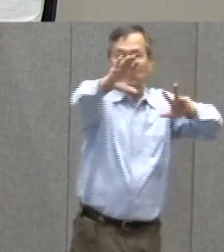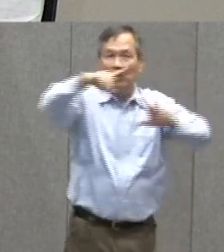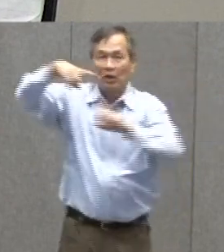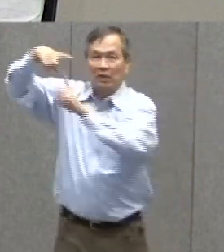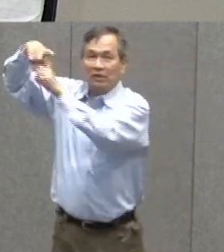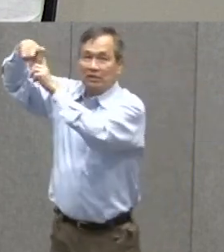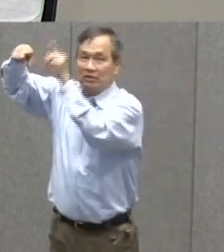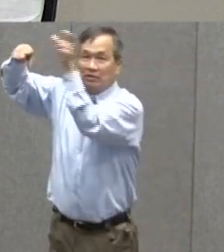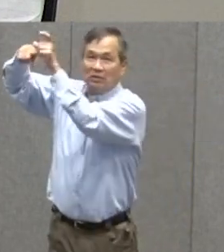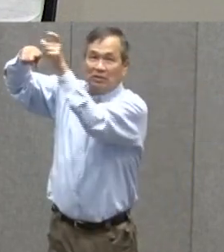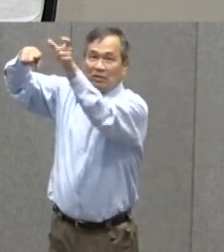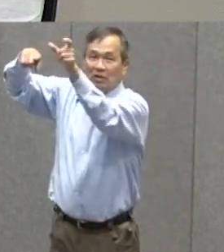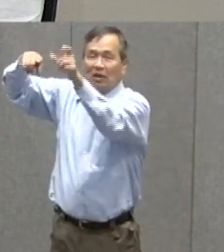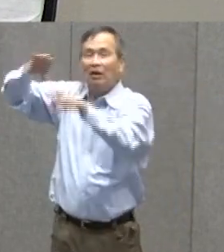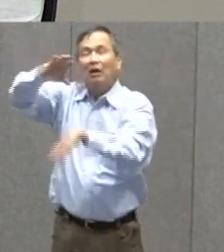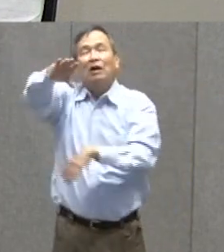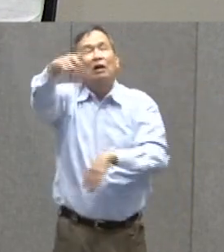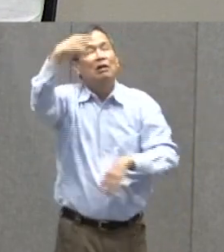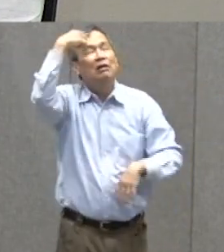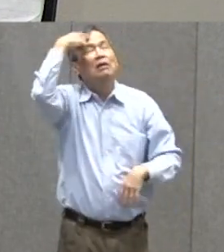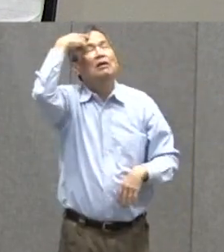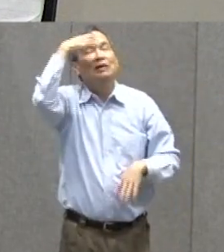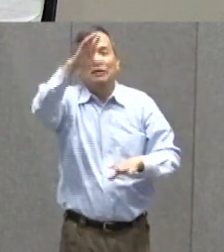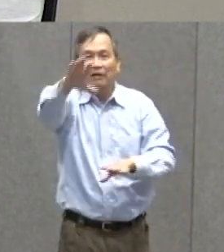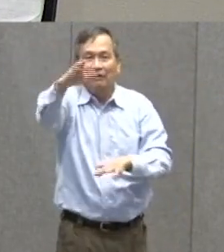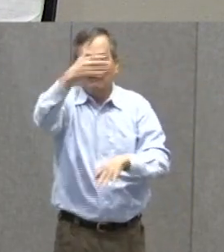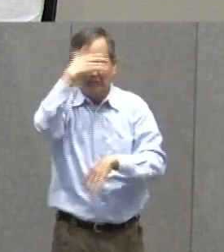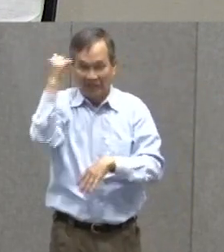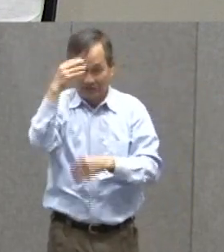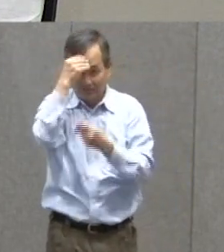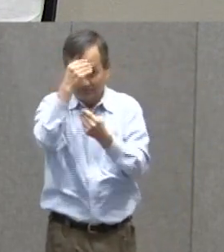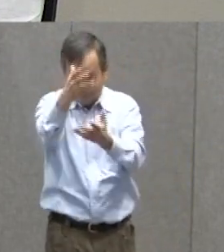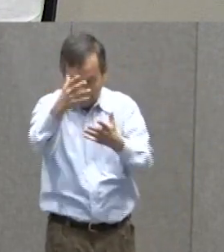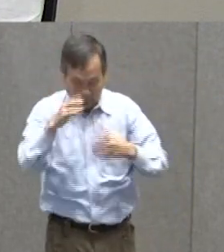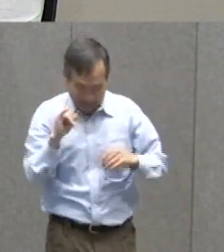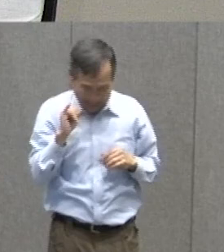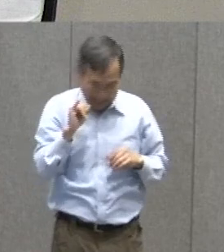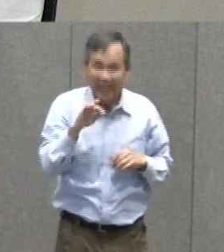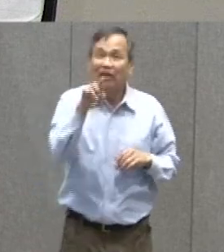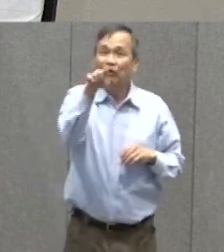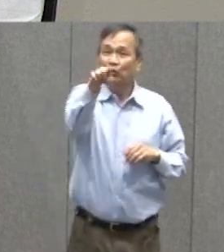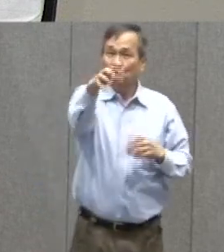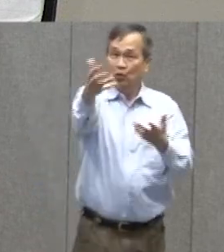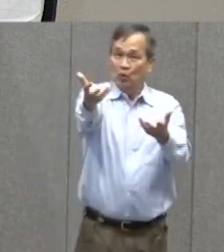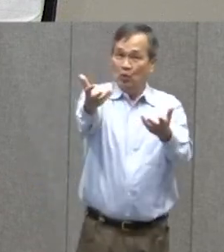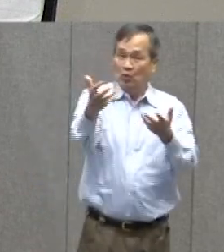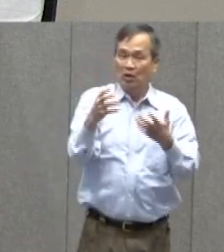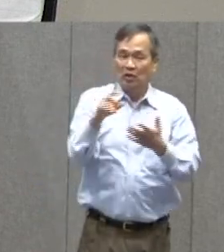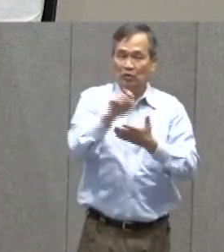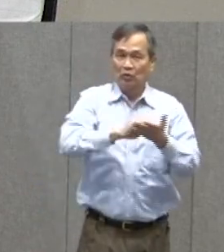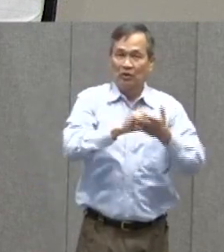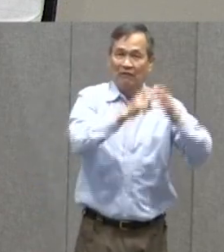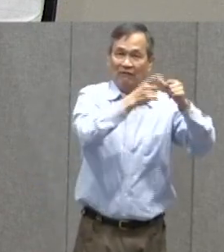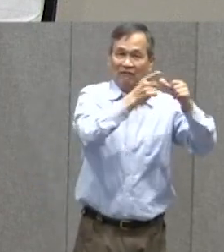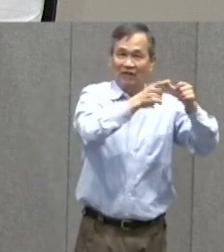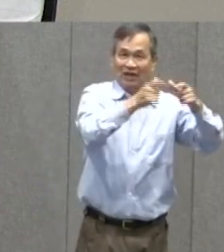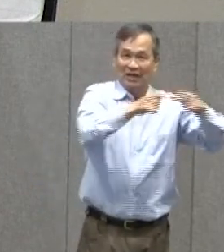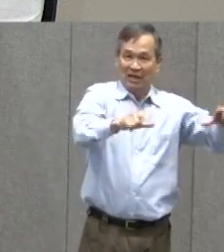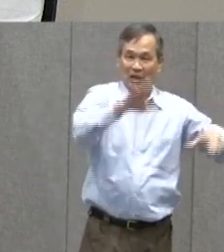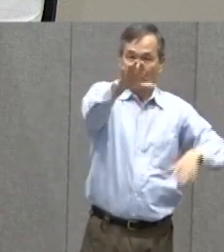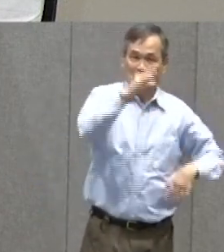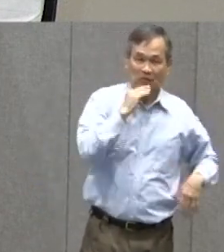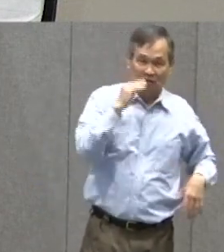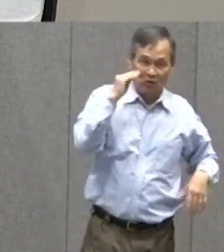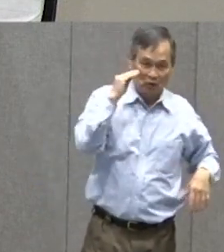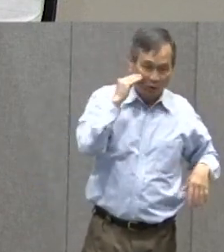And one thing that I forgot to mention earlier was that if you want to write it in your home language, so you